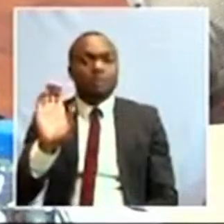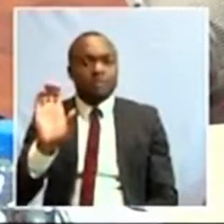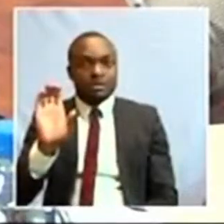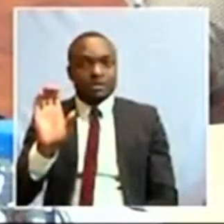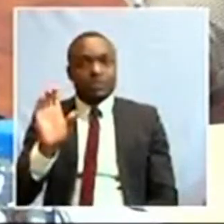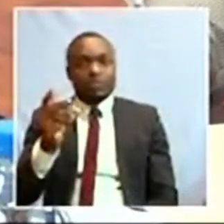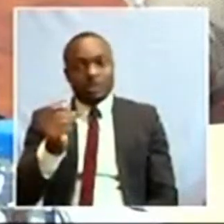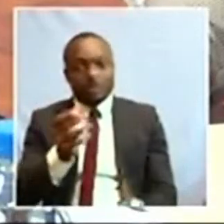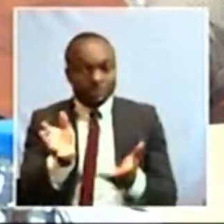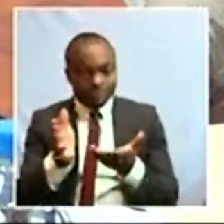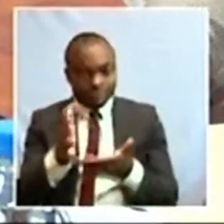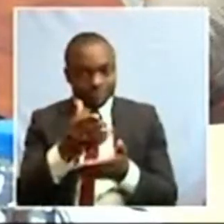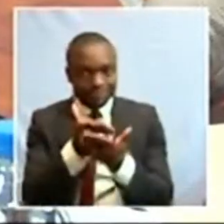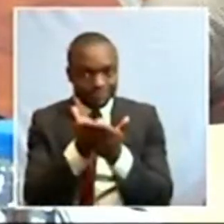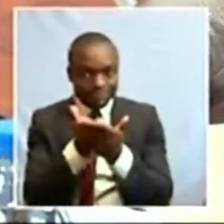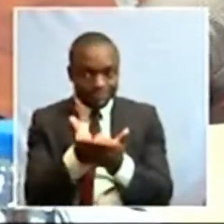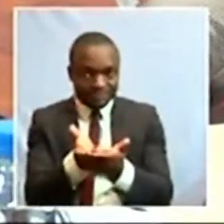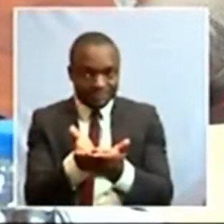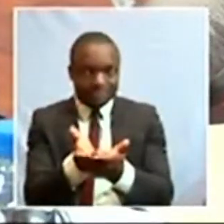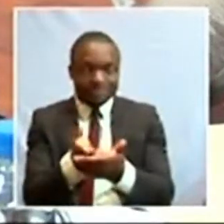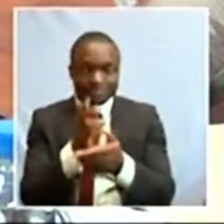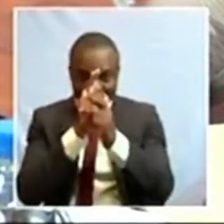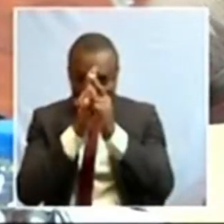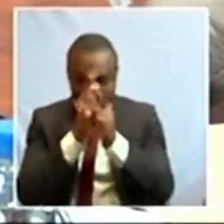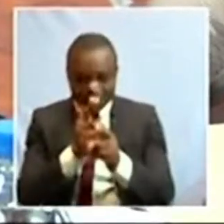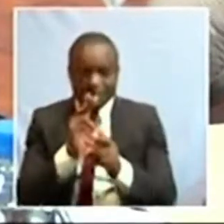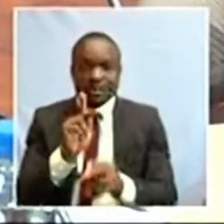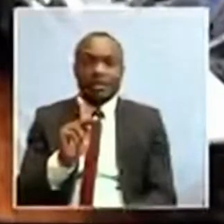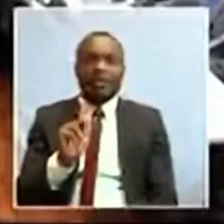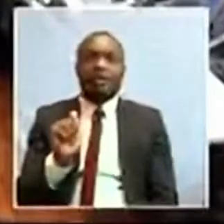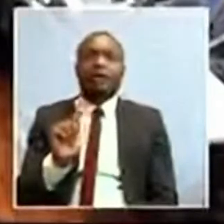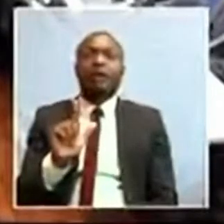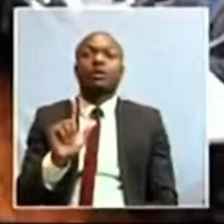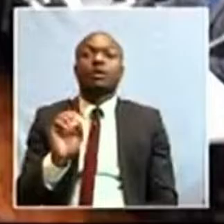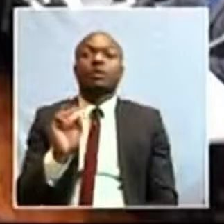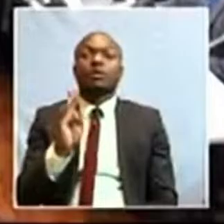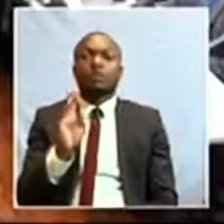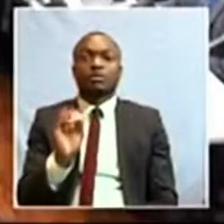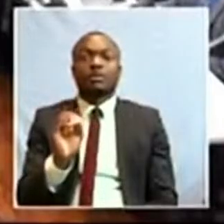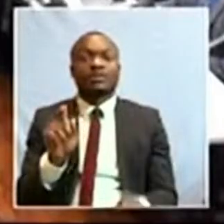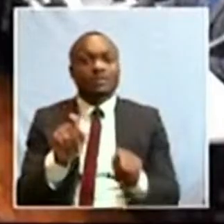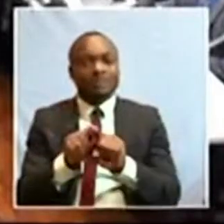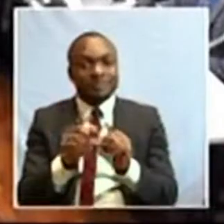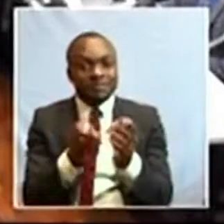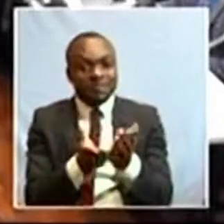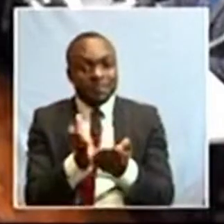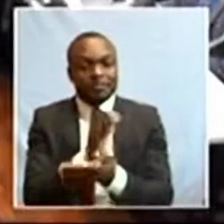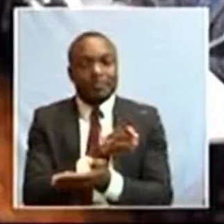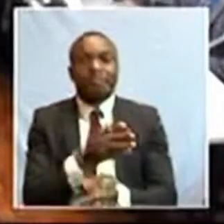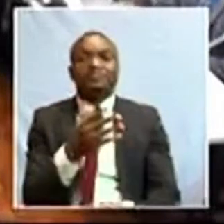I submit. Honorable Kalovo. Thank you, Chair. Same on page 5.